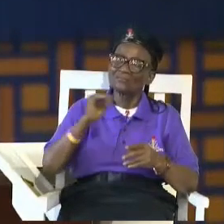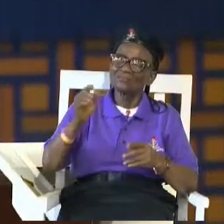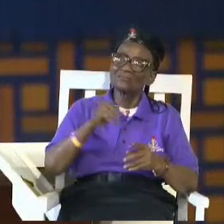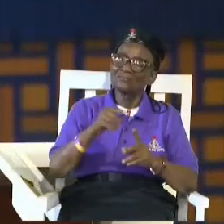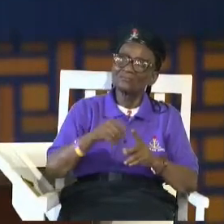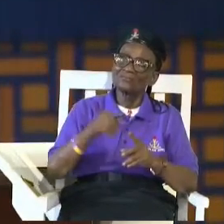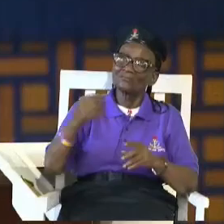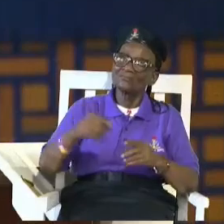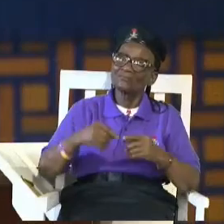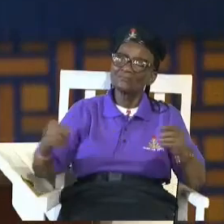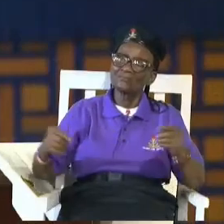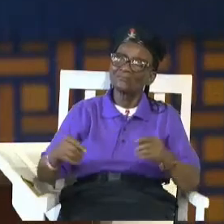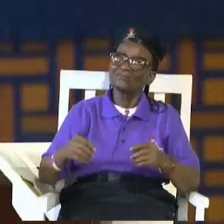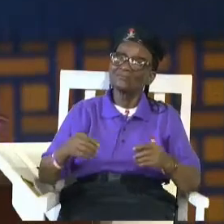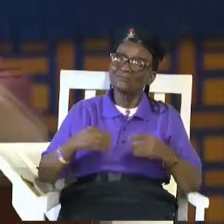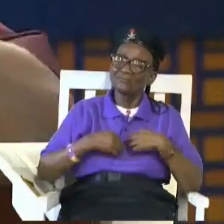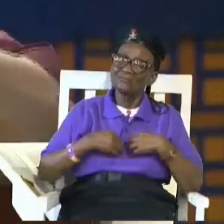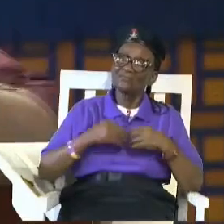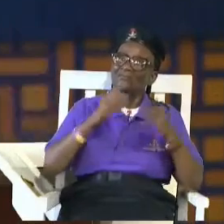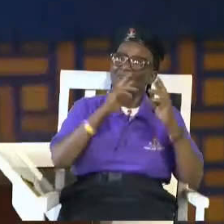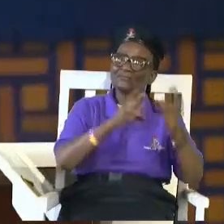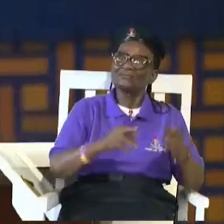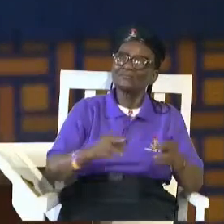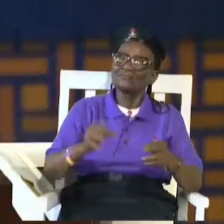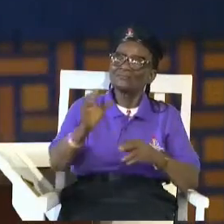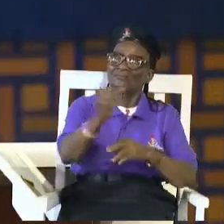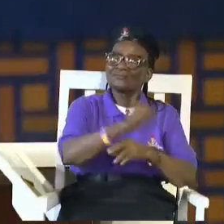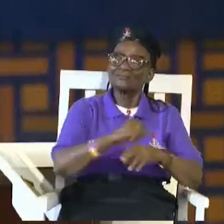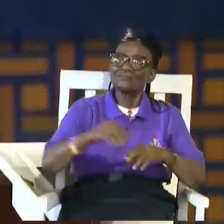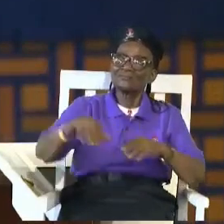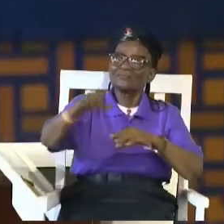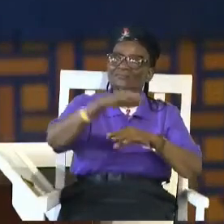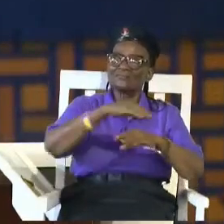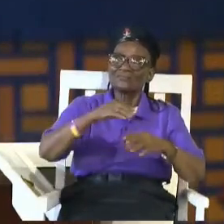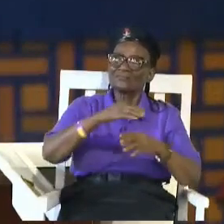enemy has already taken over completely.